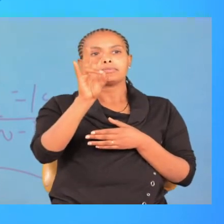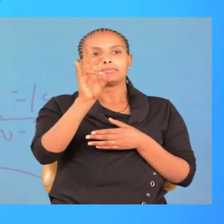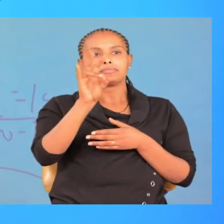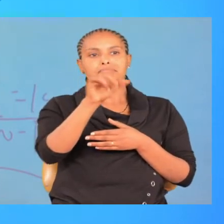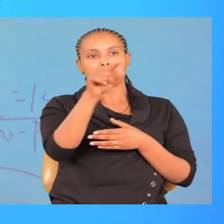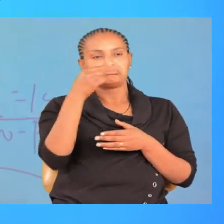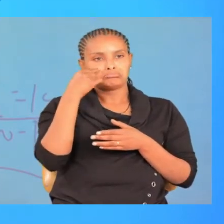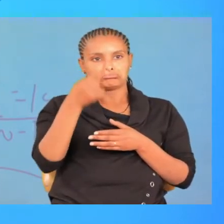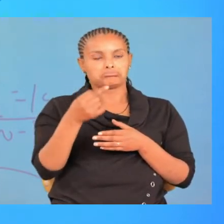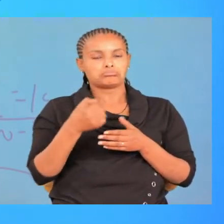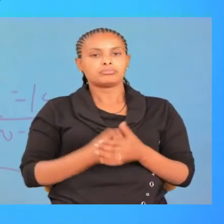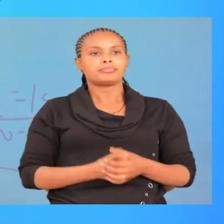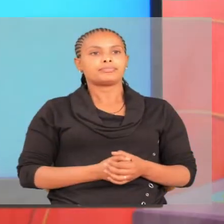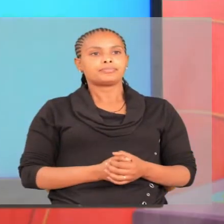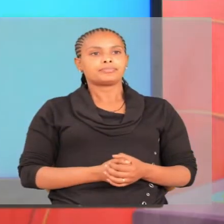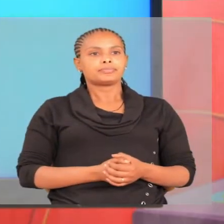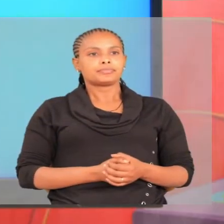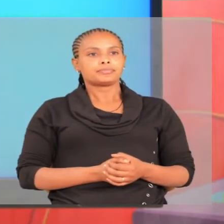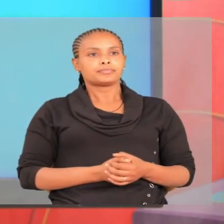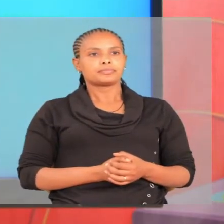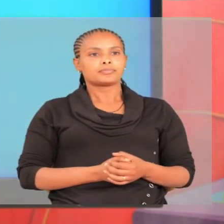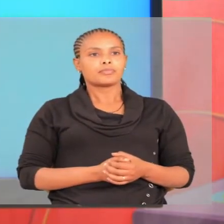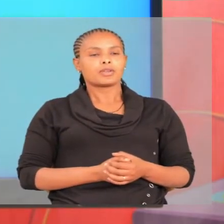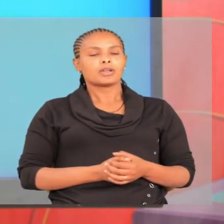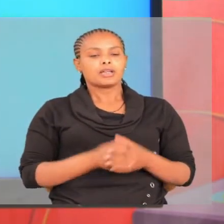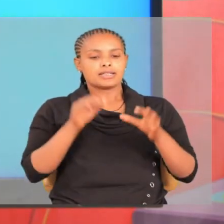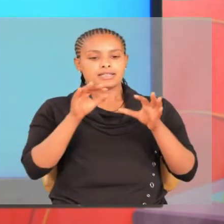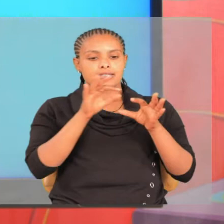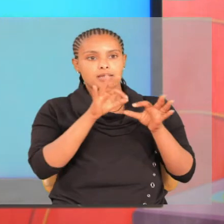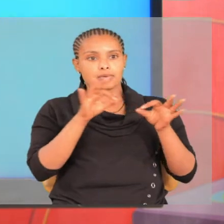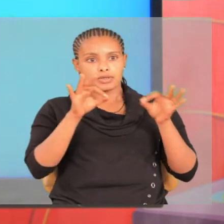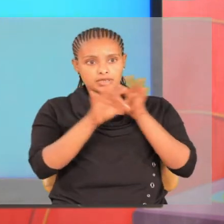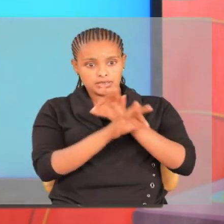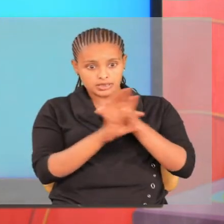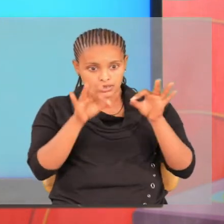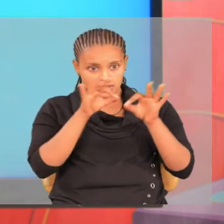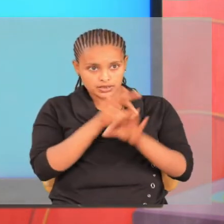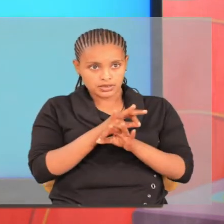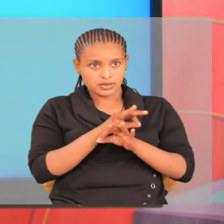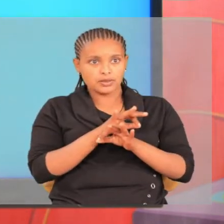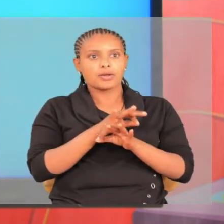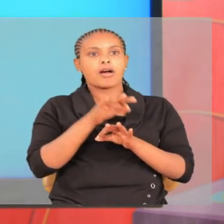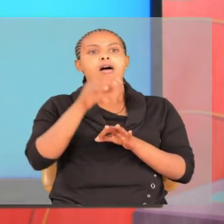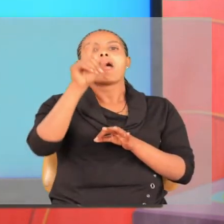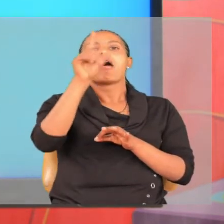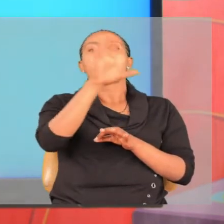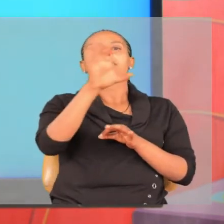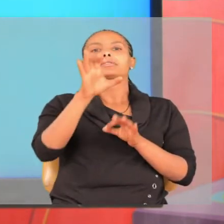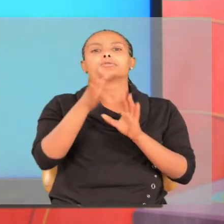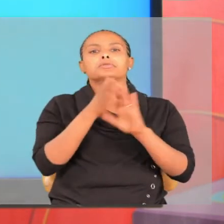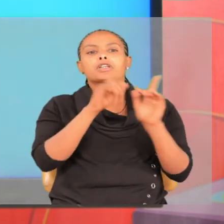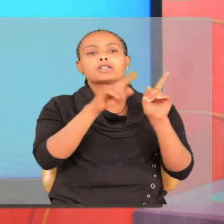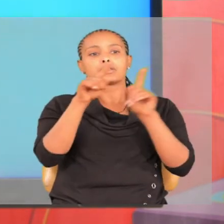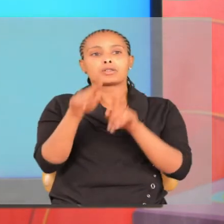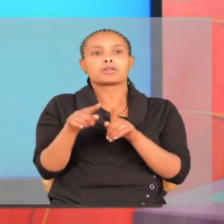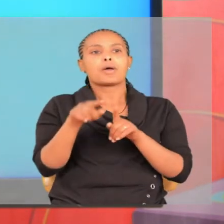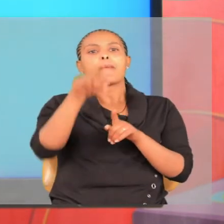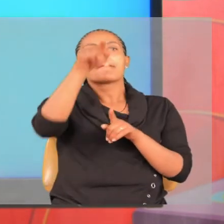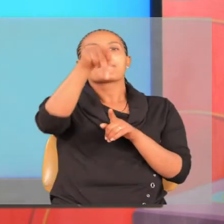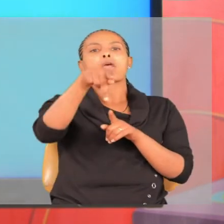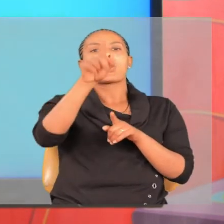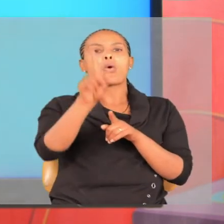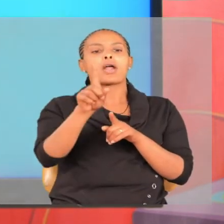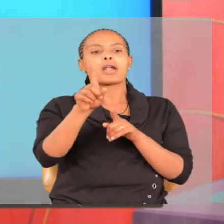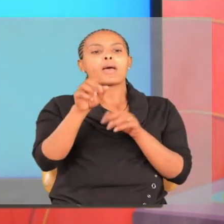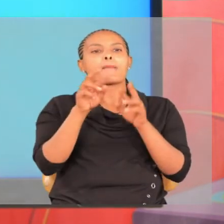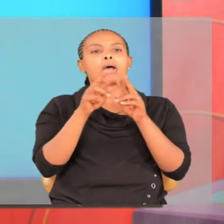36.97 P2. Substitute 100 minus P2 instead of P1 in